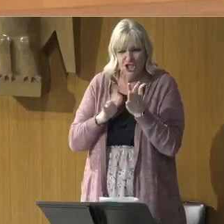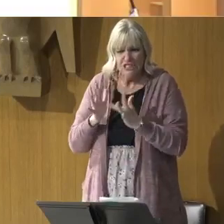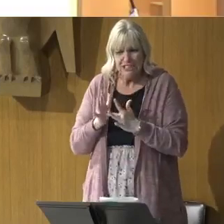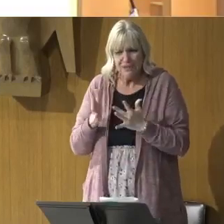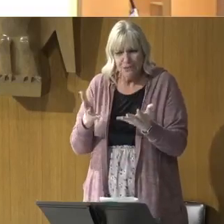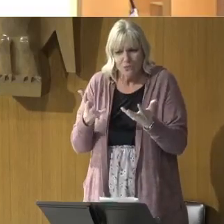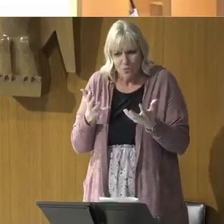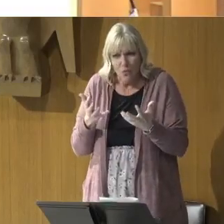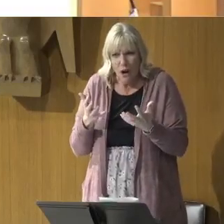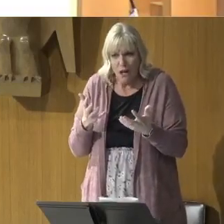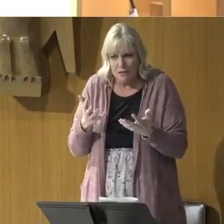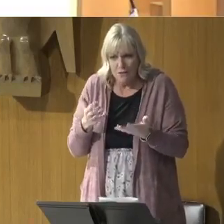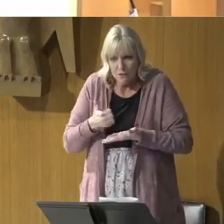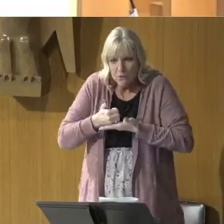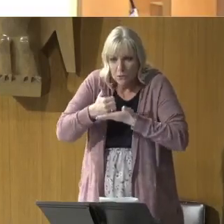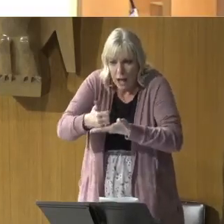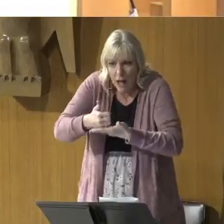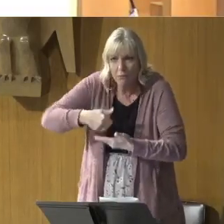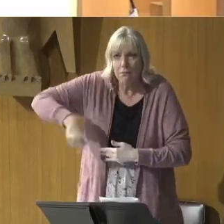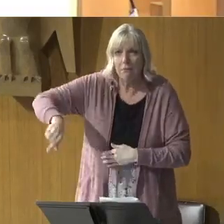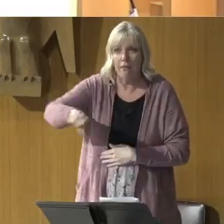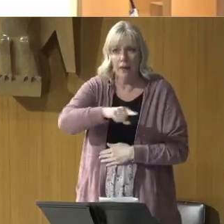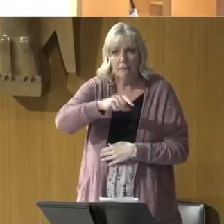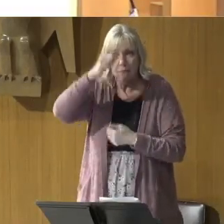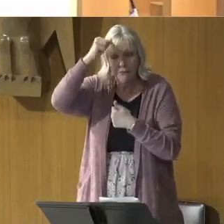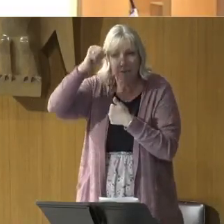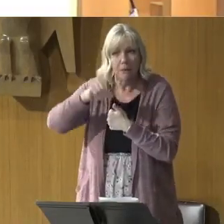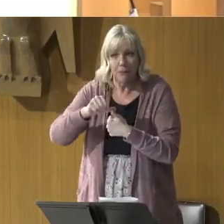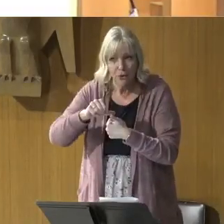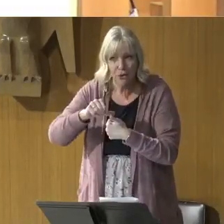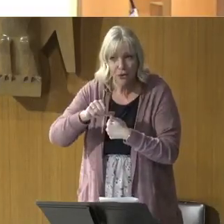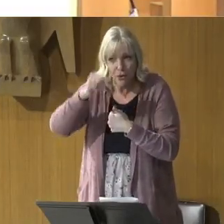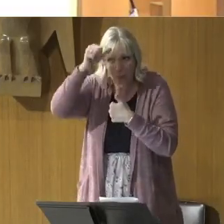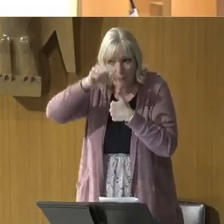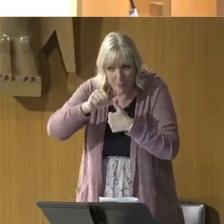something that will help the disciples remember Him.